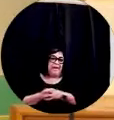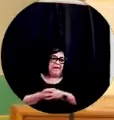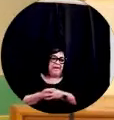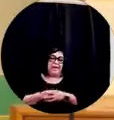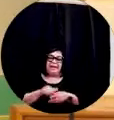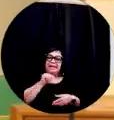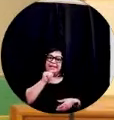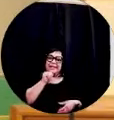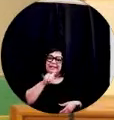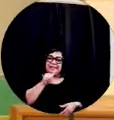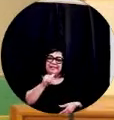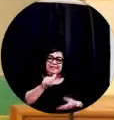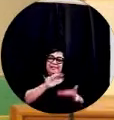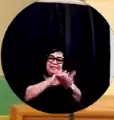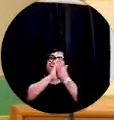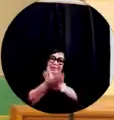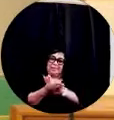twisted.